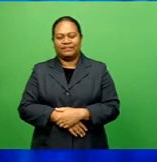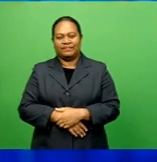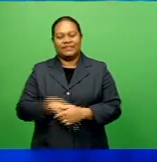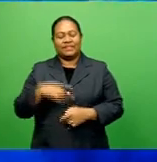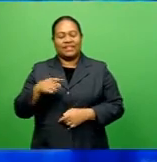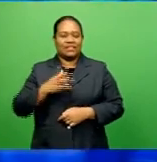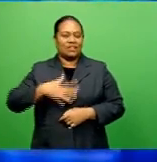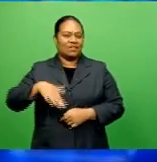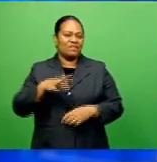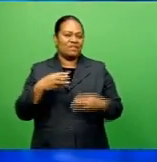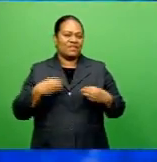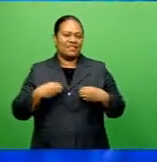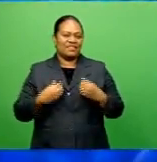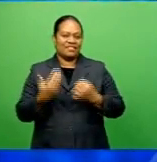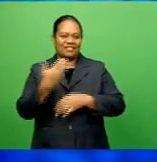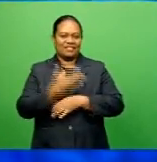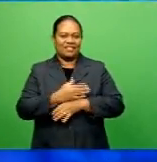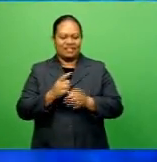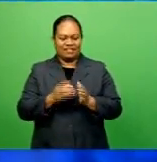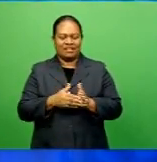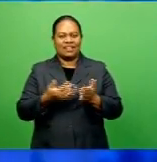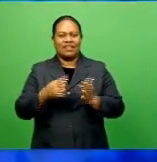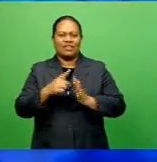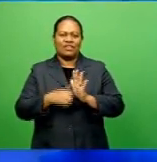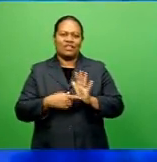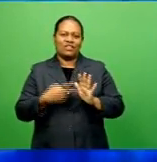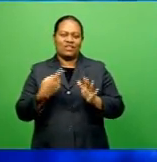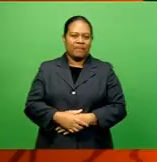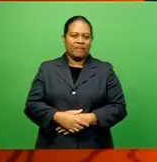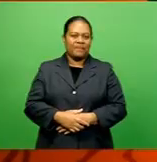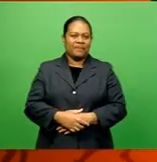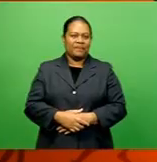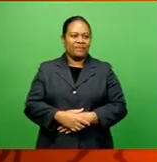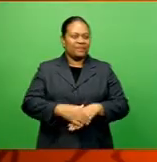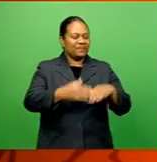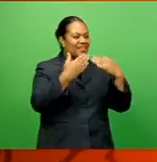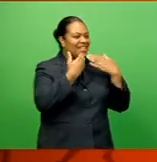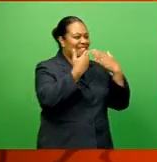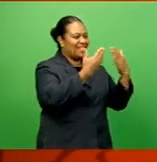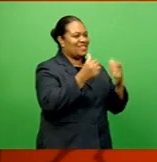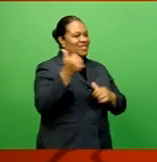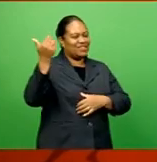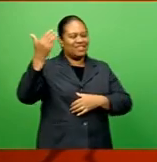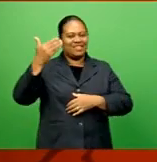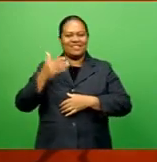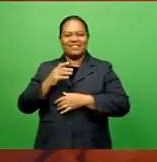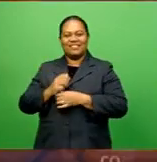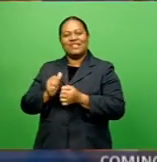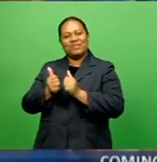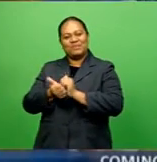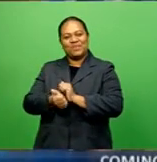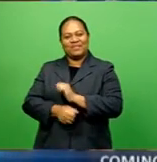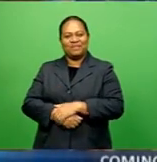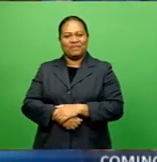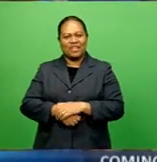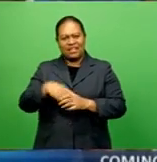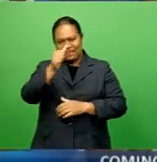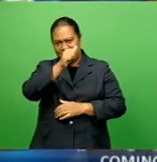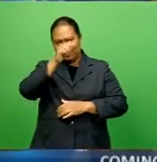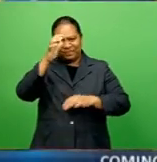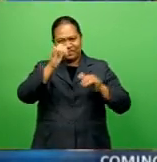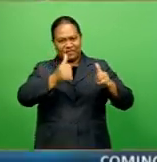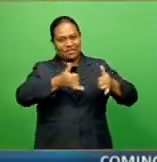And that's it from Business Tonight. We now join Jamie with the latest in sports. Thanks, and good evening ahead in sports. Super